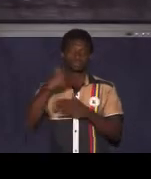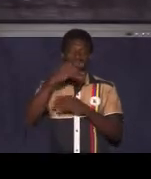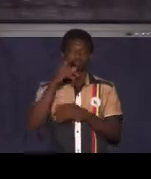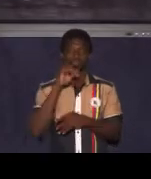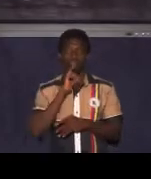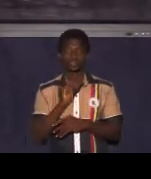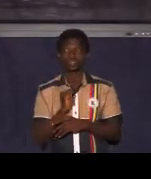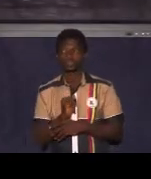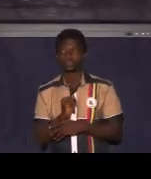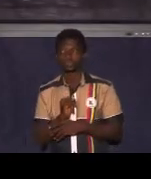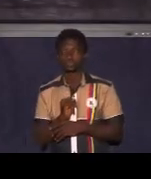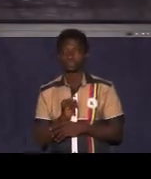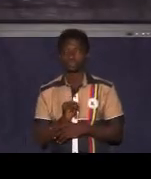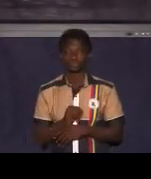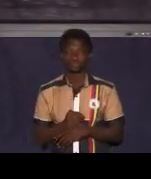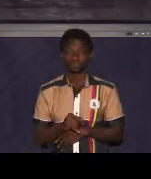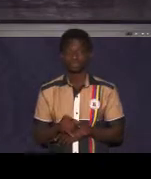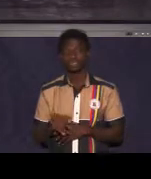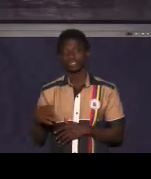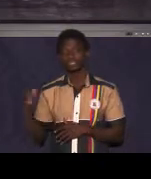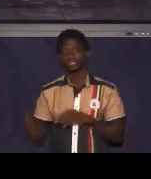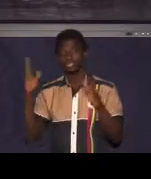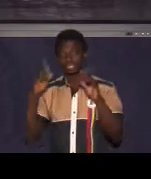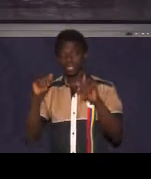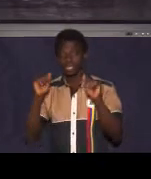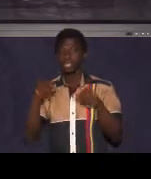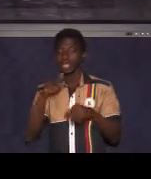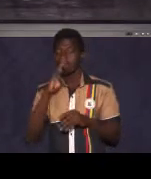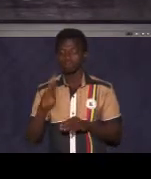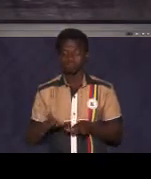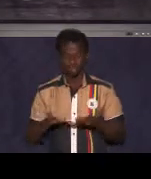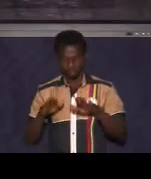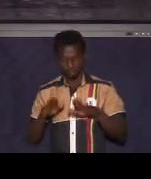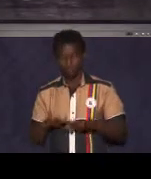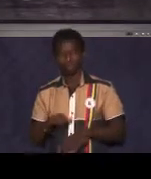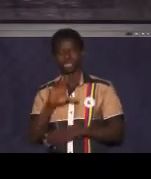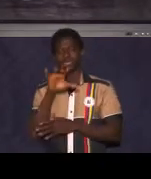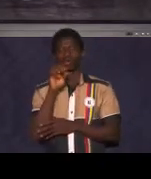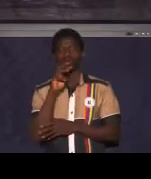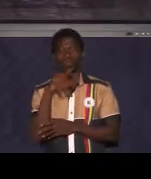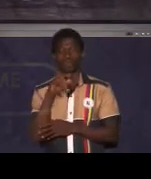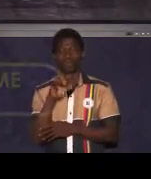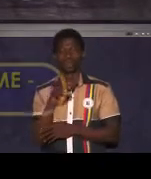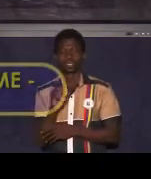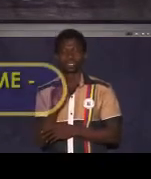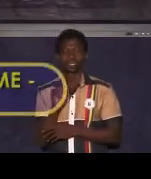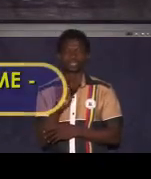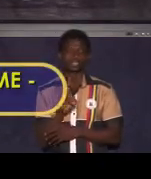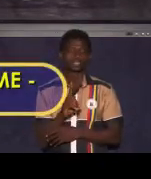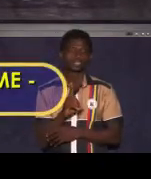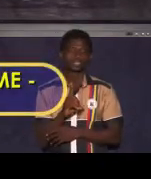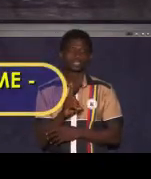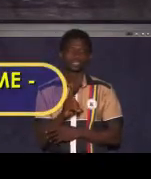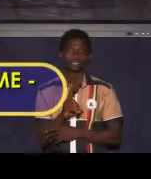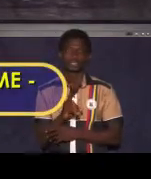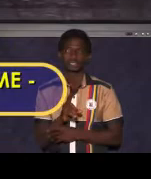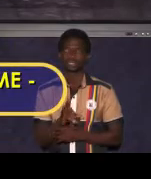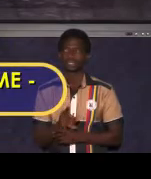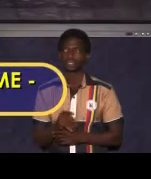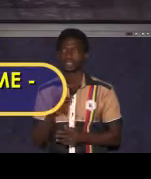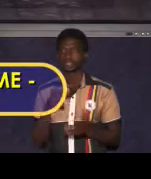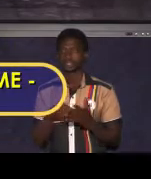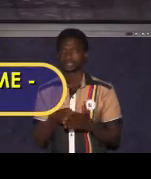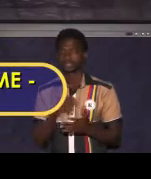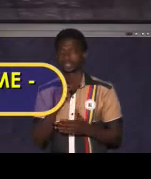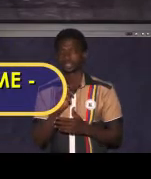Next one is air can be compressed. Say that. That's another property. Air can be compressed. This